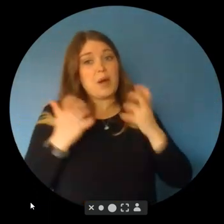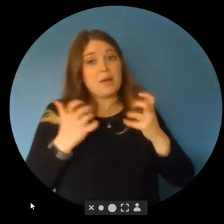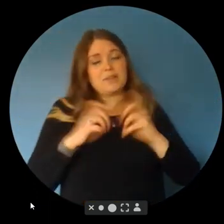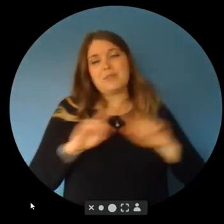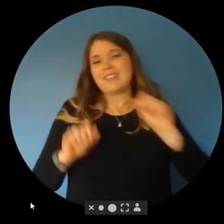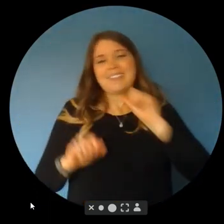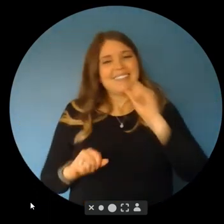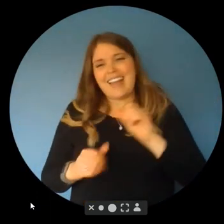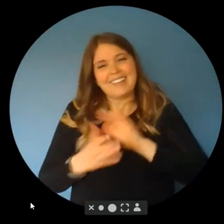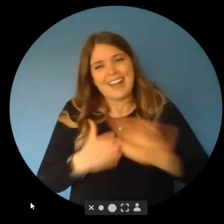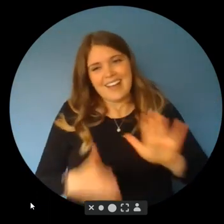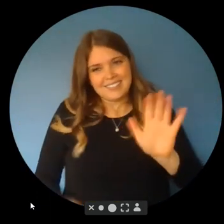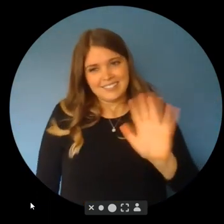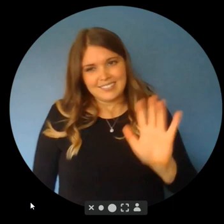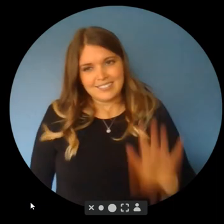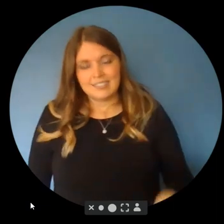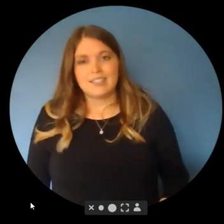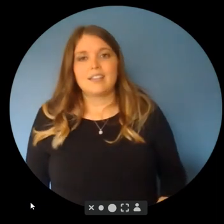nice, is it?